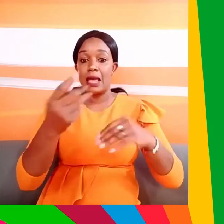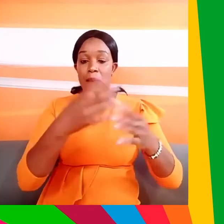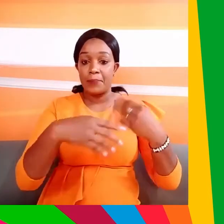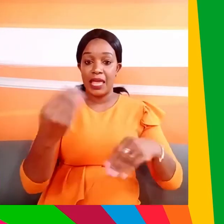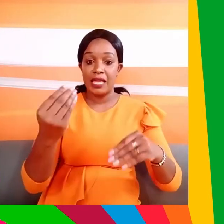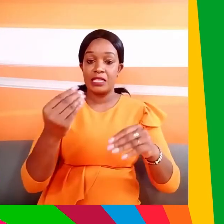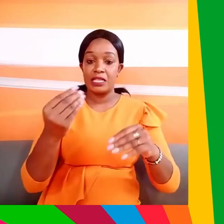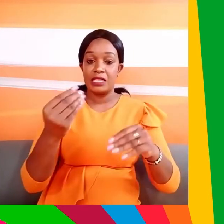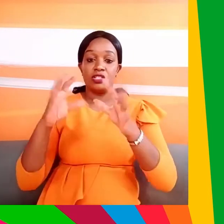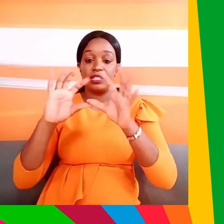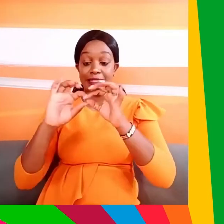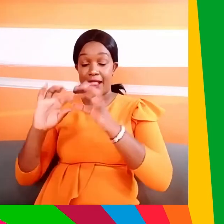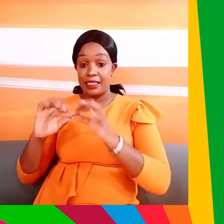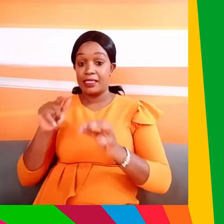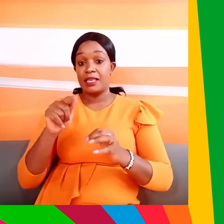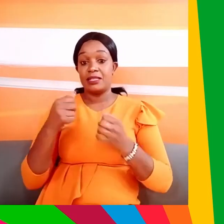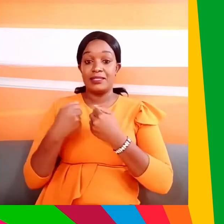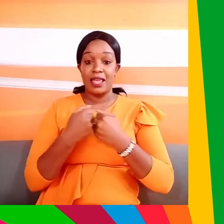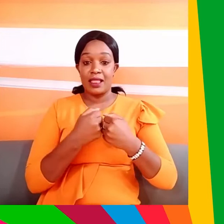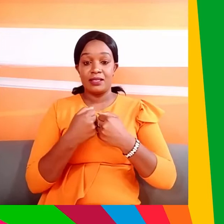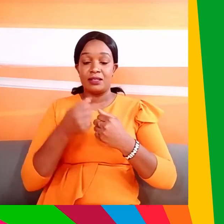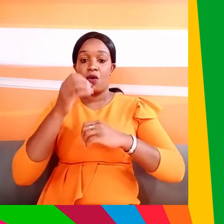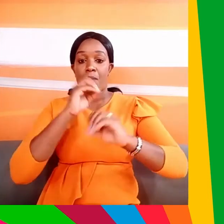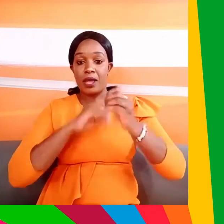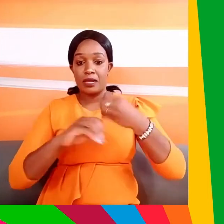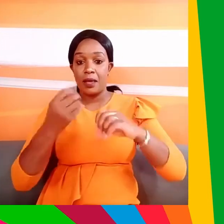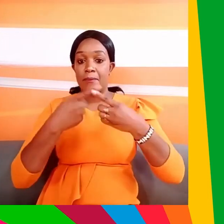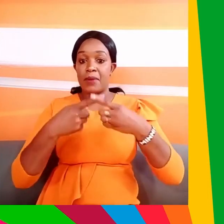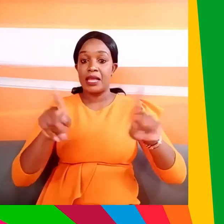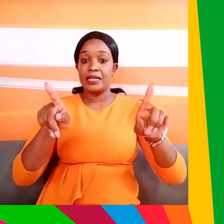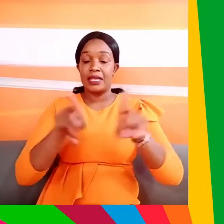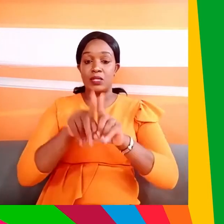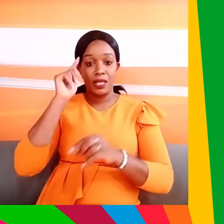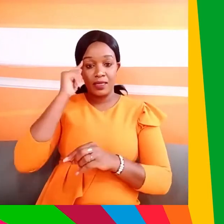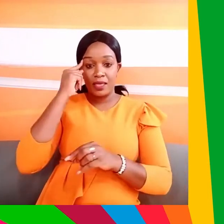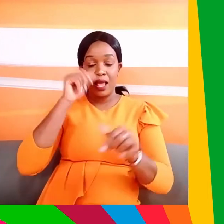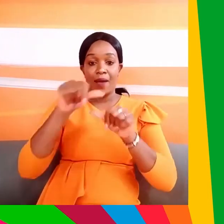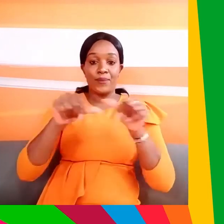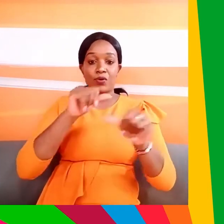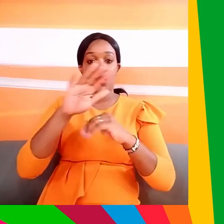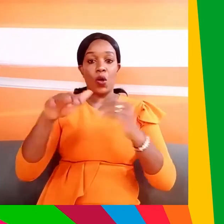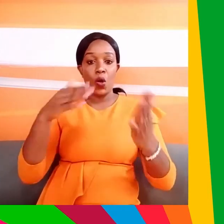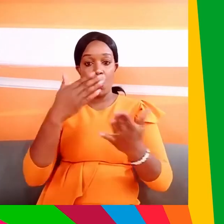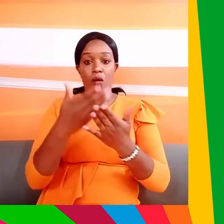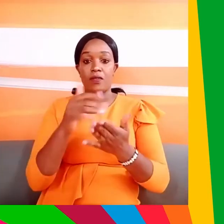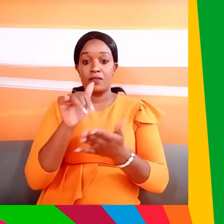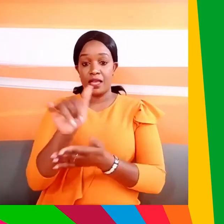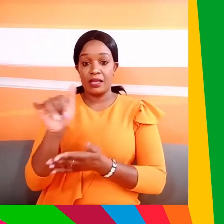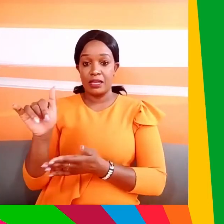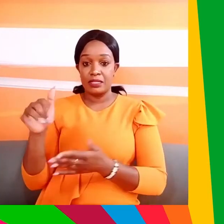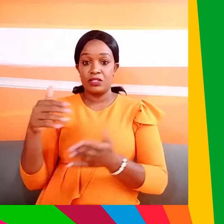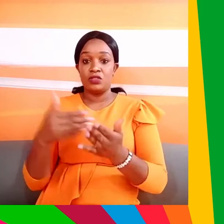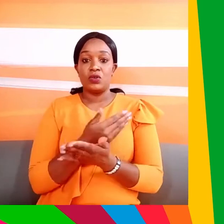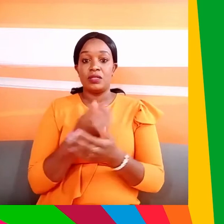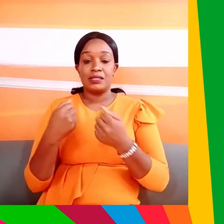actually operate. But I guess as we think about that, and we think about all these new and maybe more nuanced challenges that